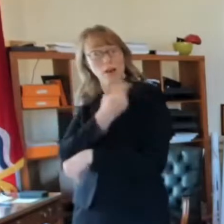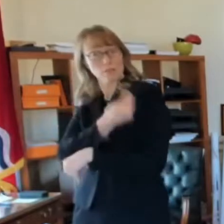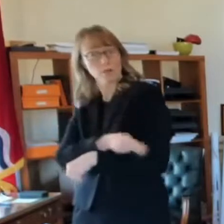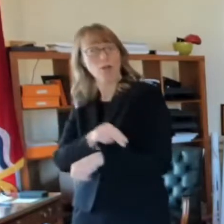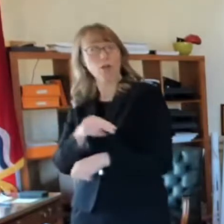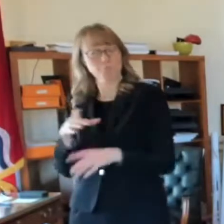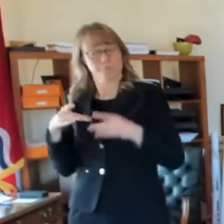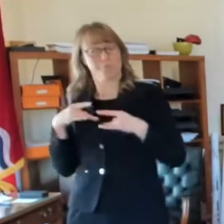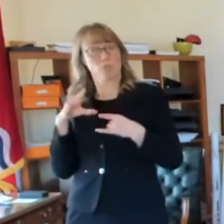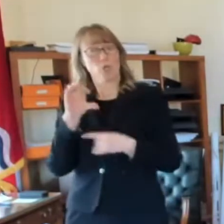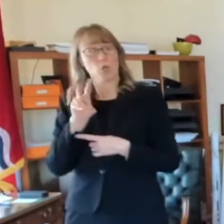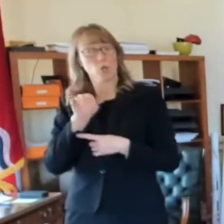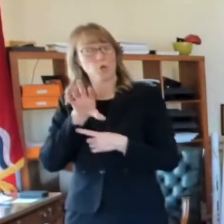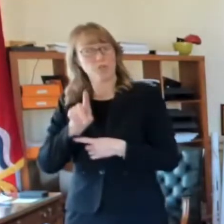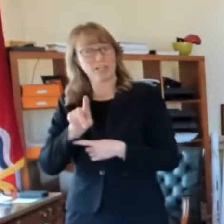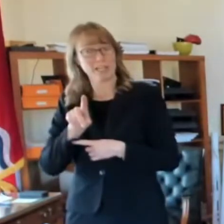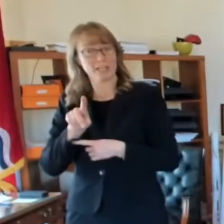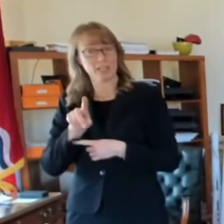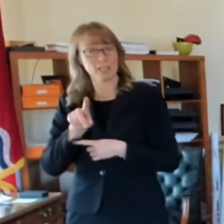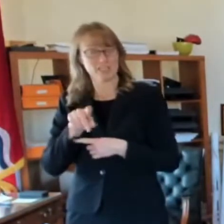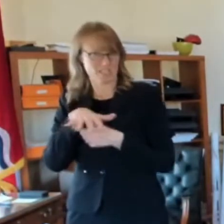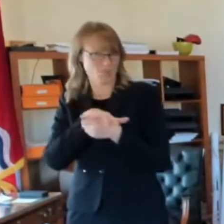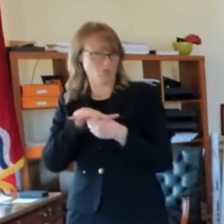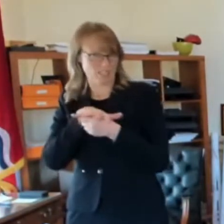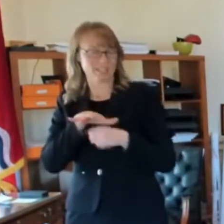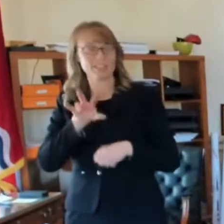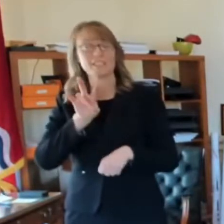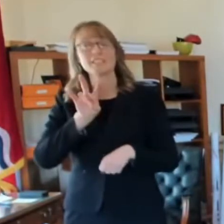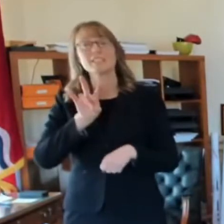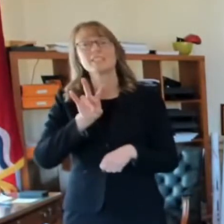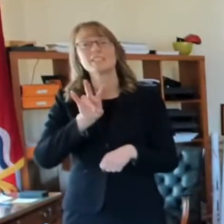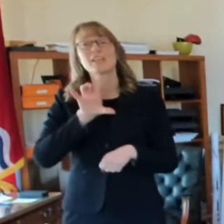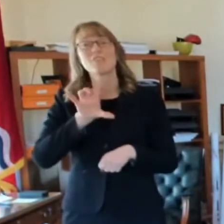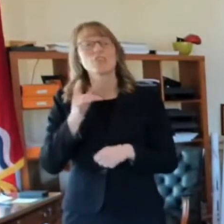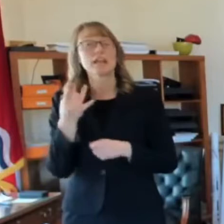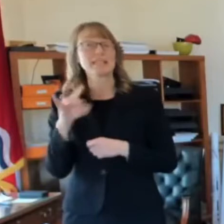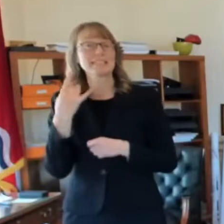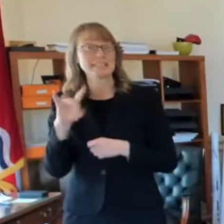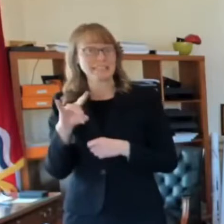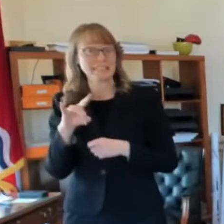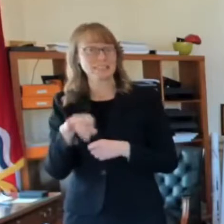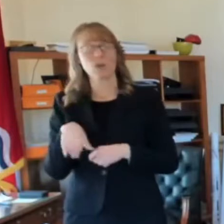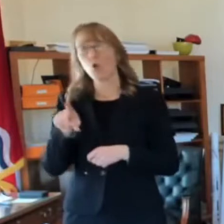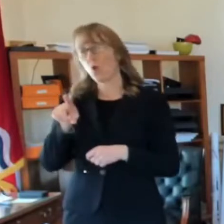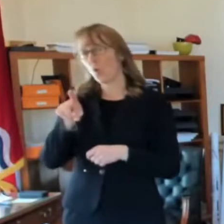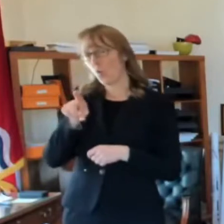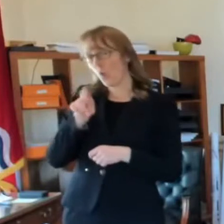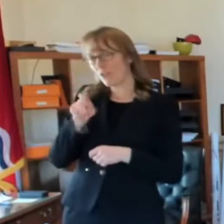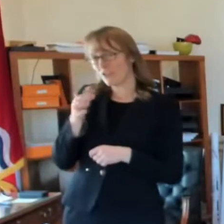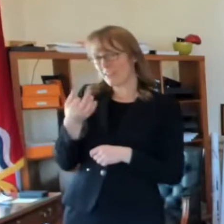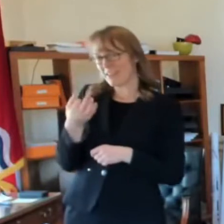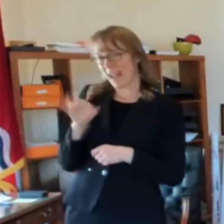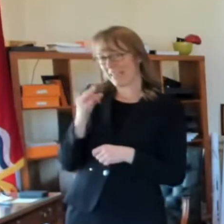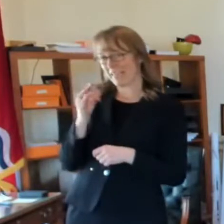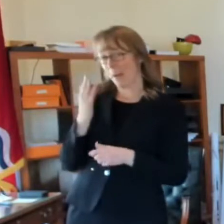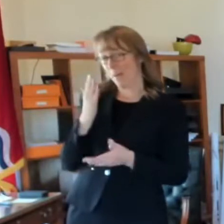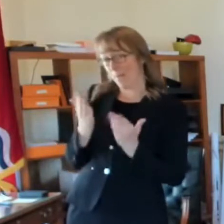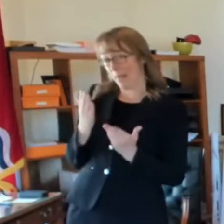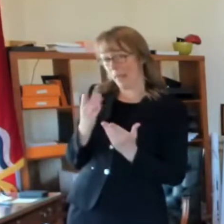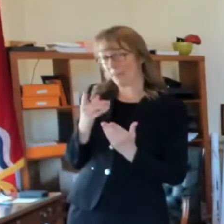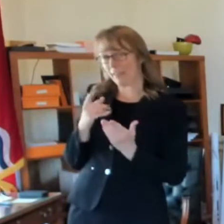in the region, it's 2 days old, 718 COVID positive, 119 maybe suspected